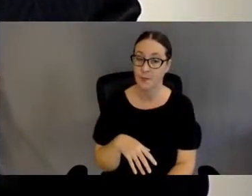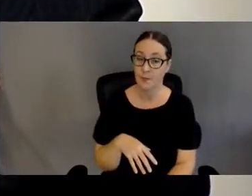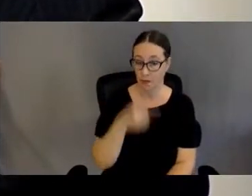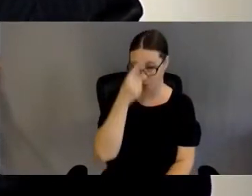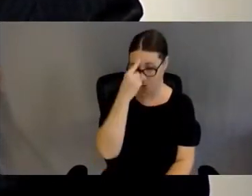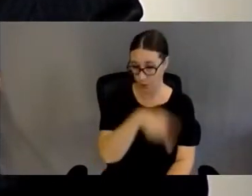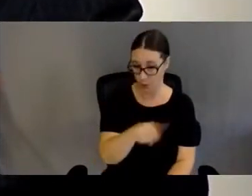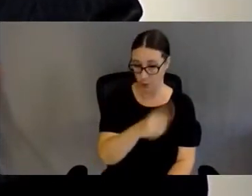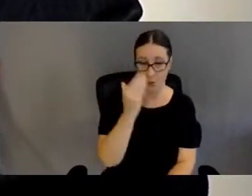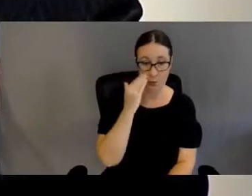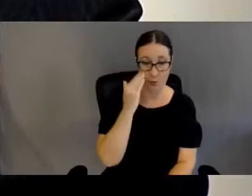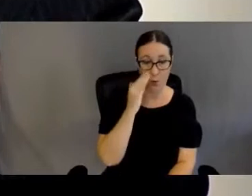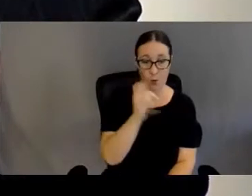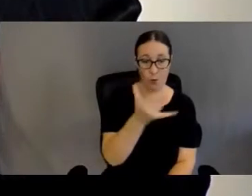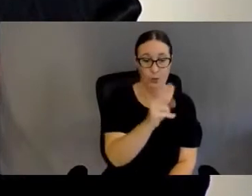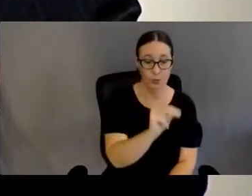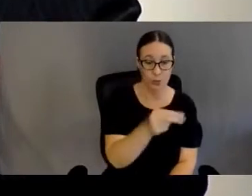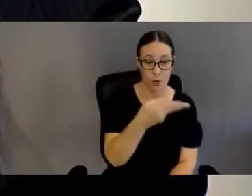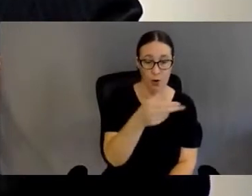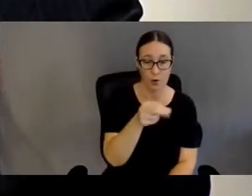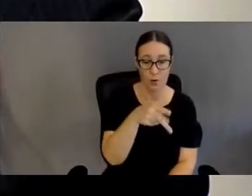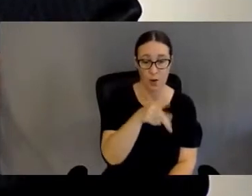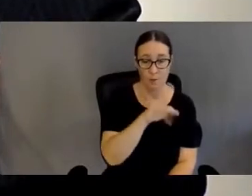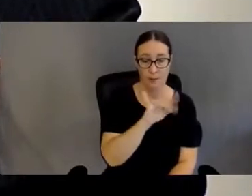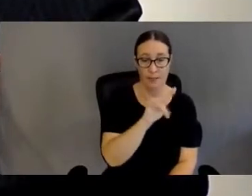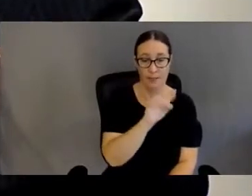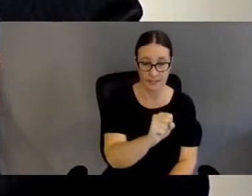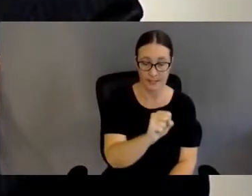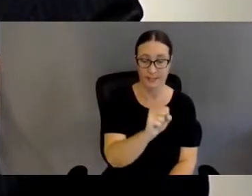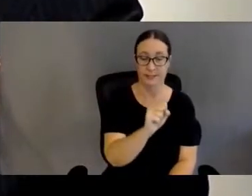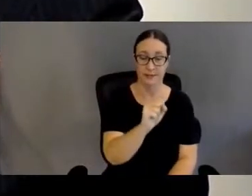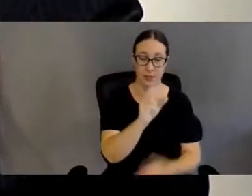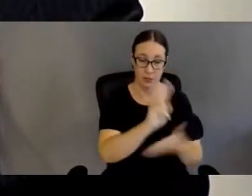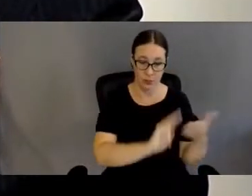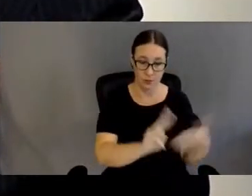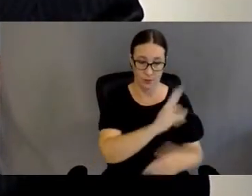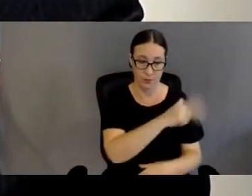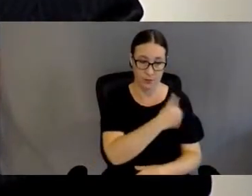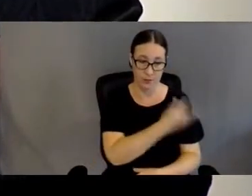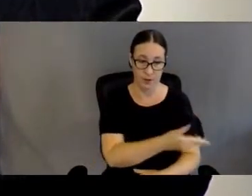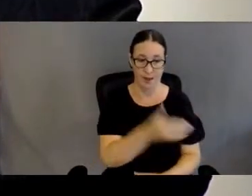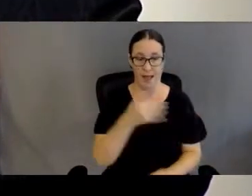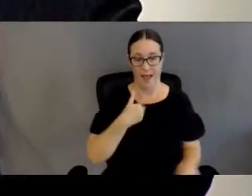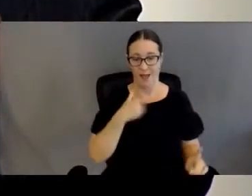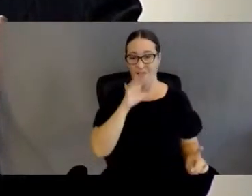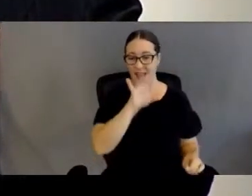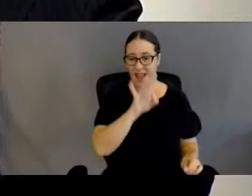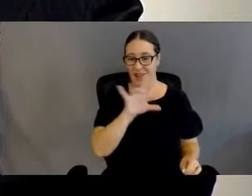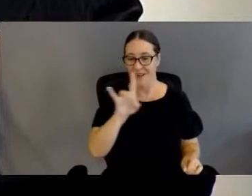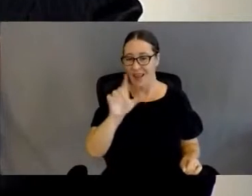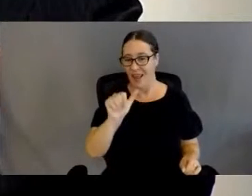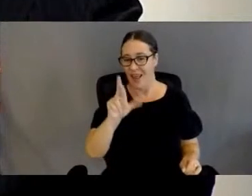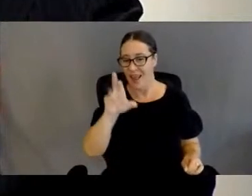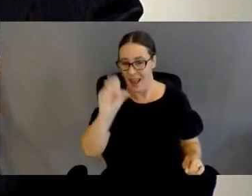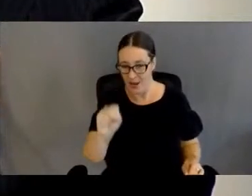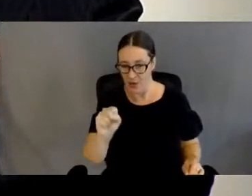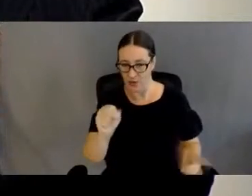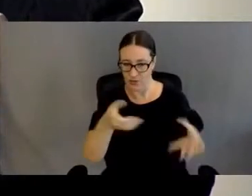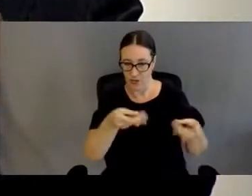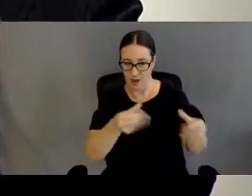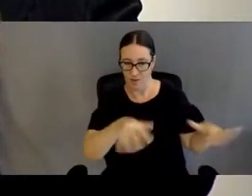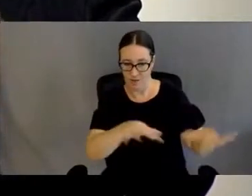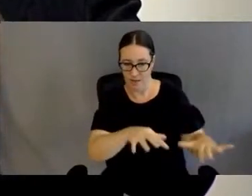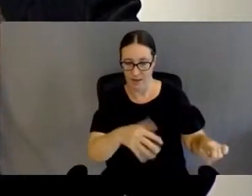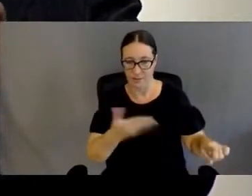Hopkins Hospital and University, there's an 88-acre parcel there, which was all low